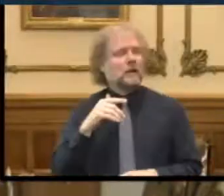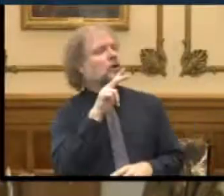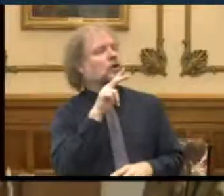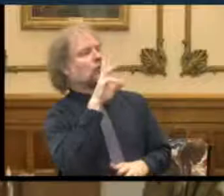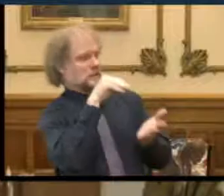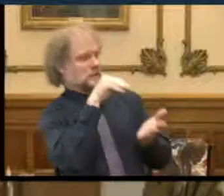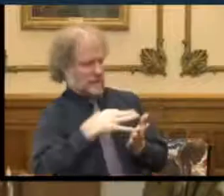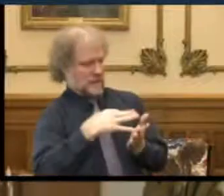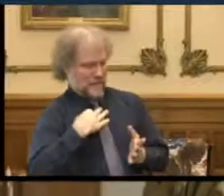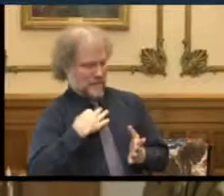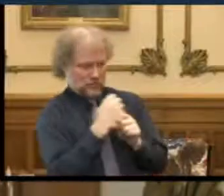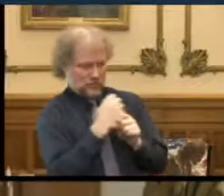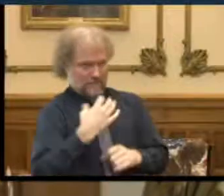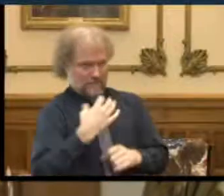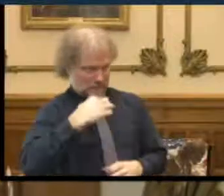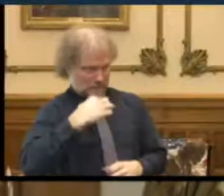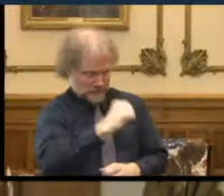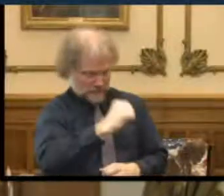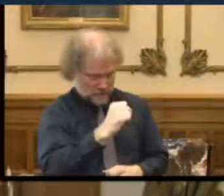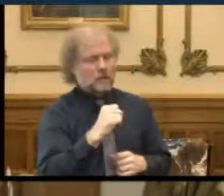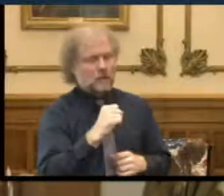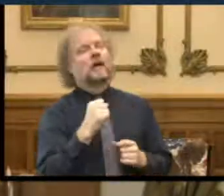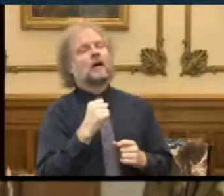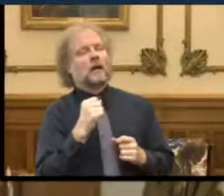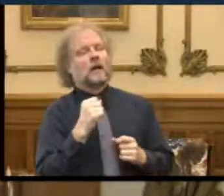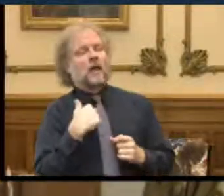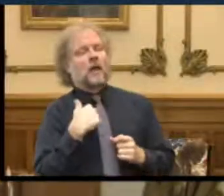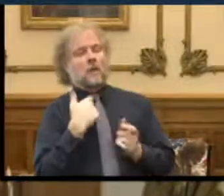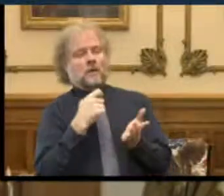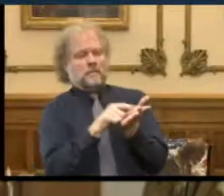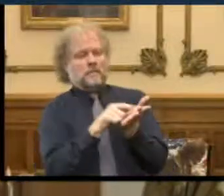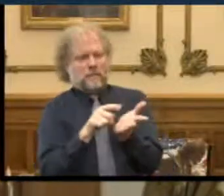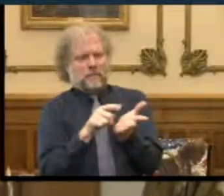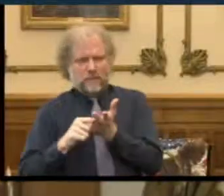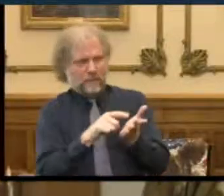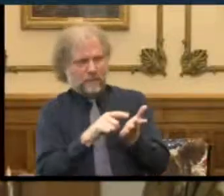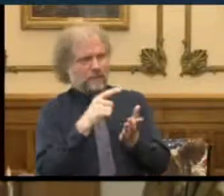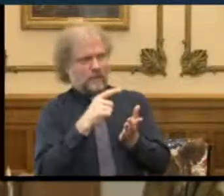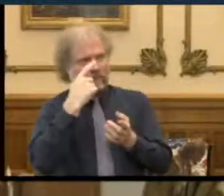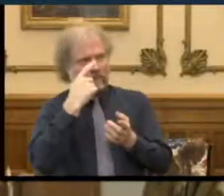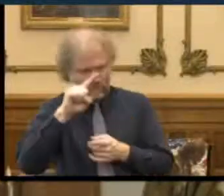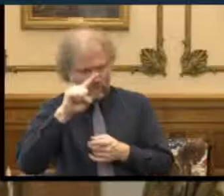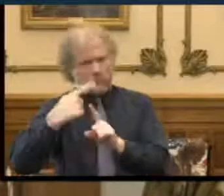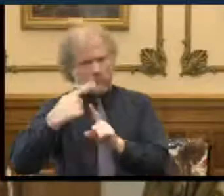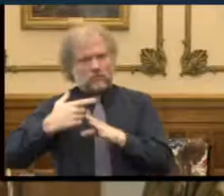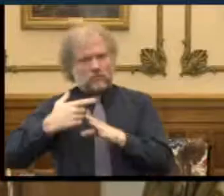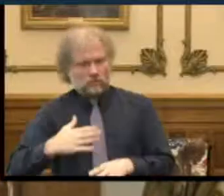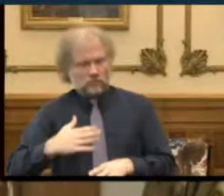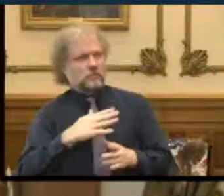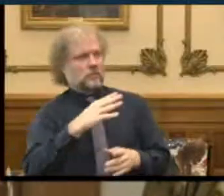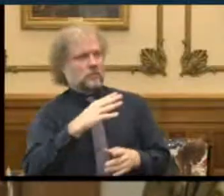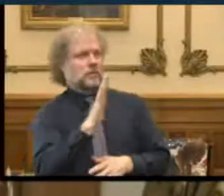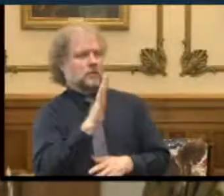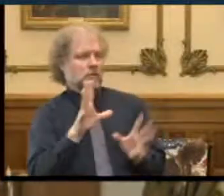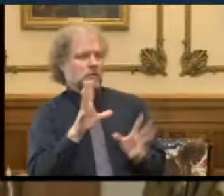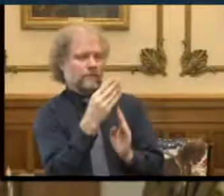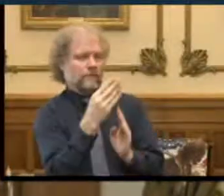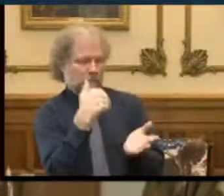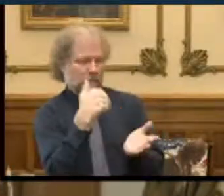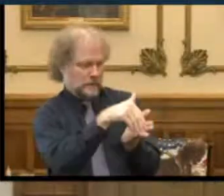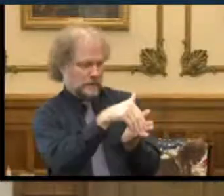36,000 applications, and we have made payments on behalf of renters to landlords of $14 million. So